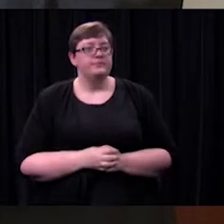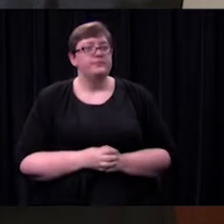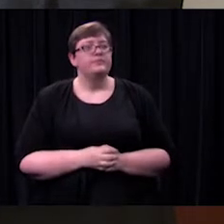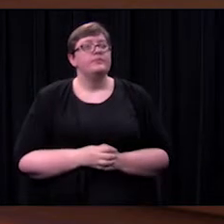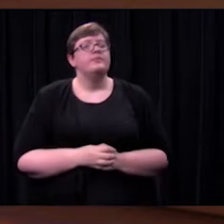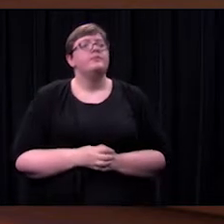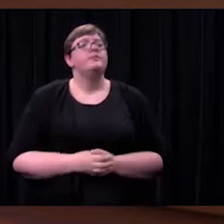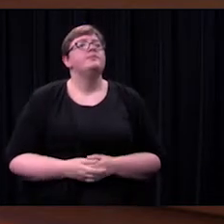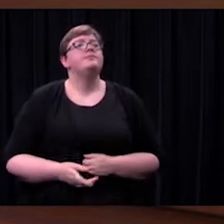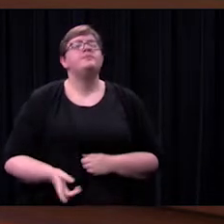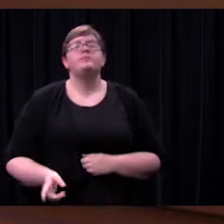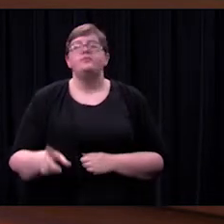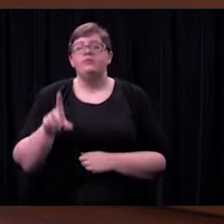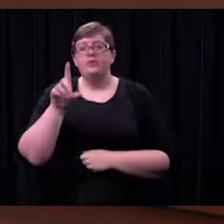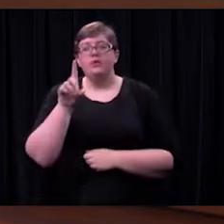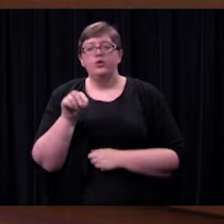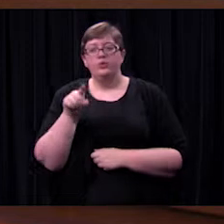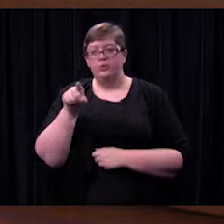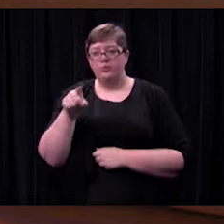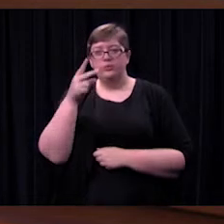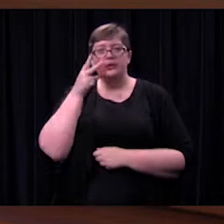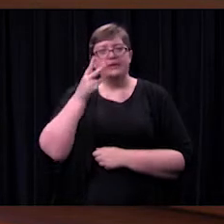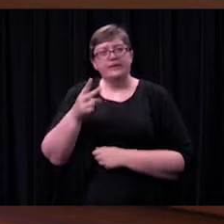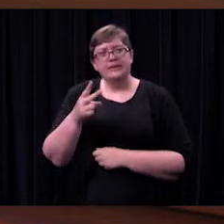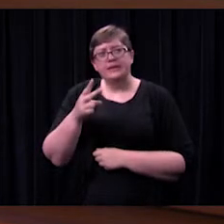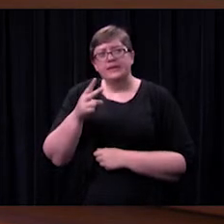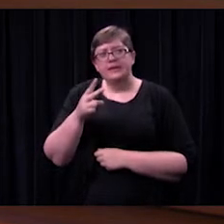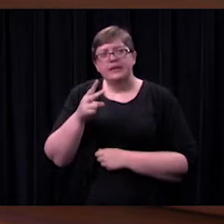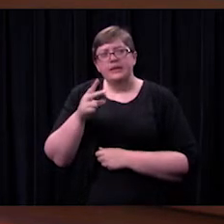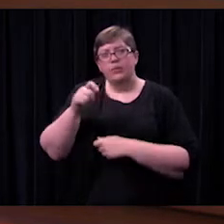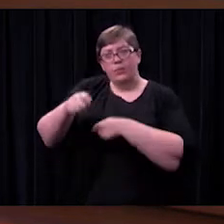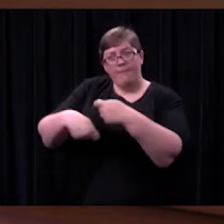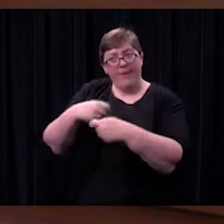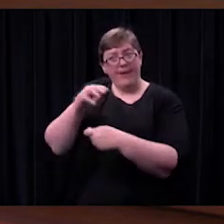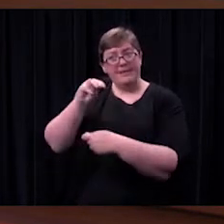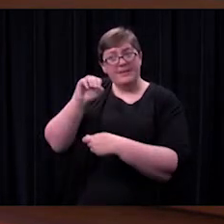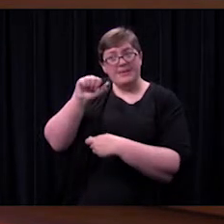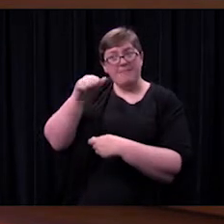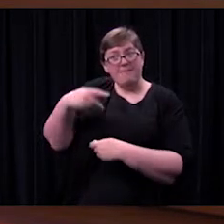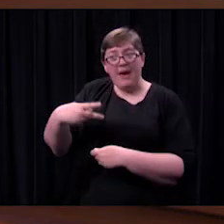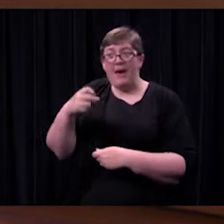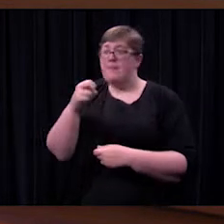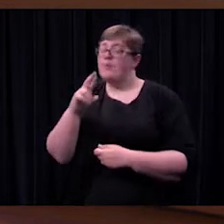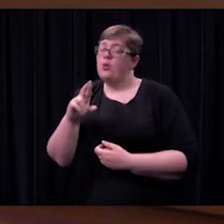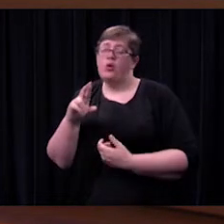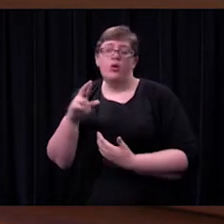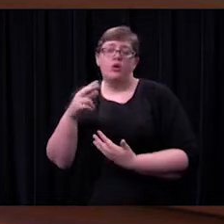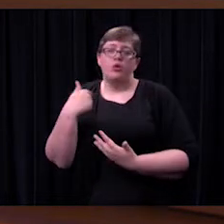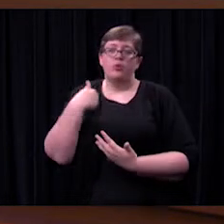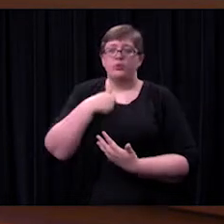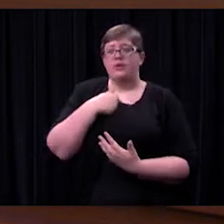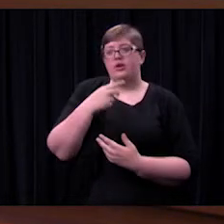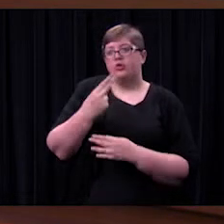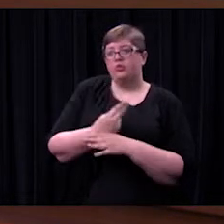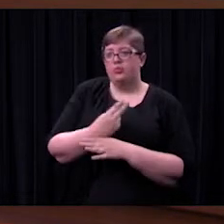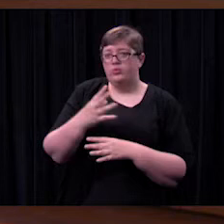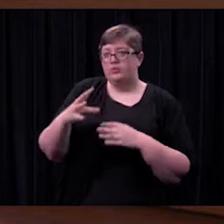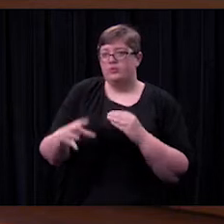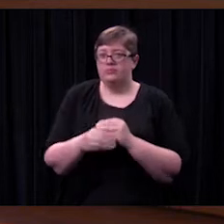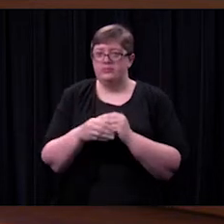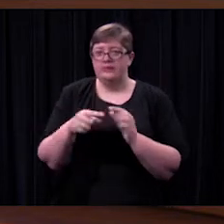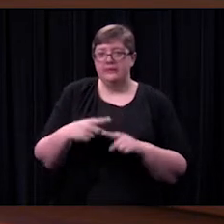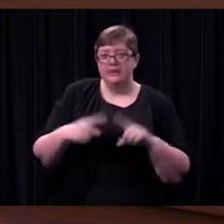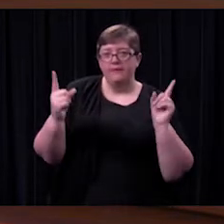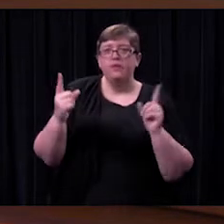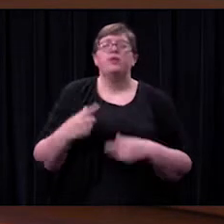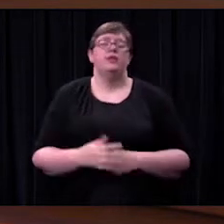see this replacing MAP at some point? Or just we use them differently, or is that just a... Mr. Gray, that's the